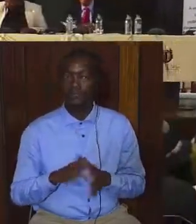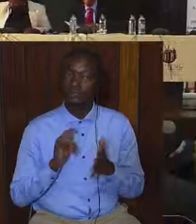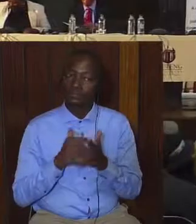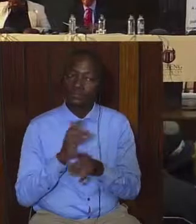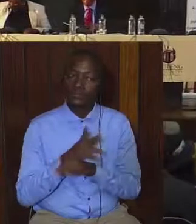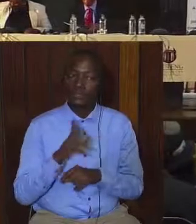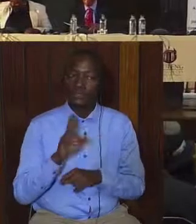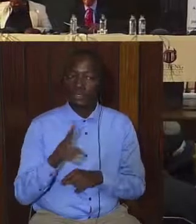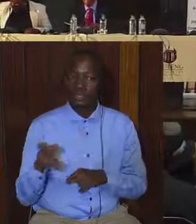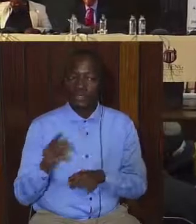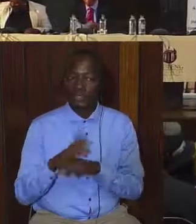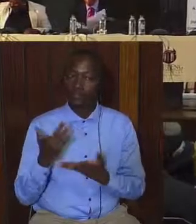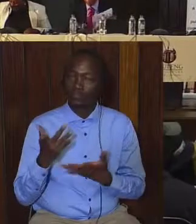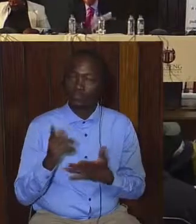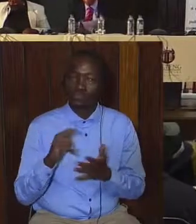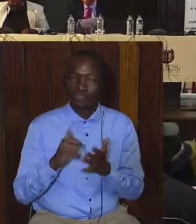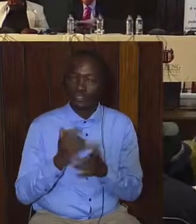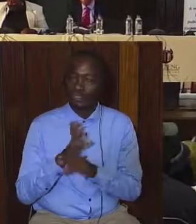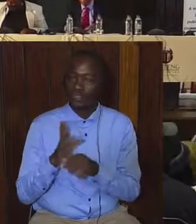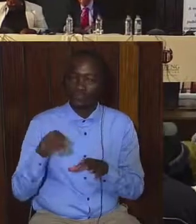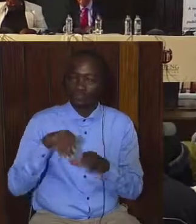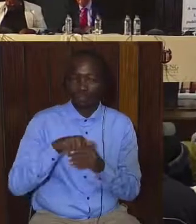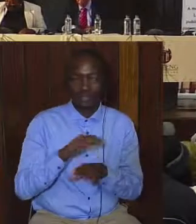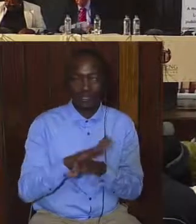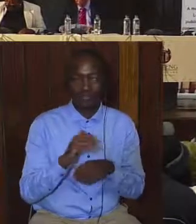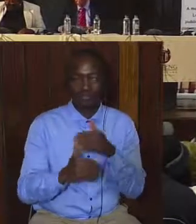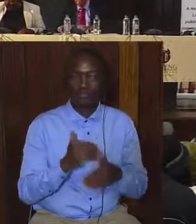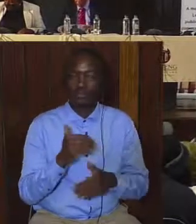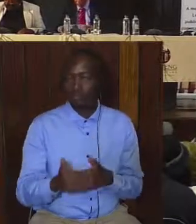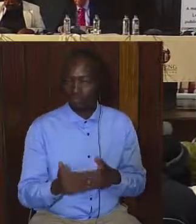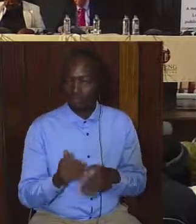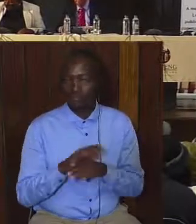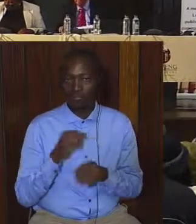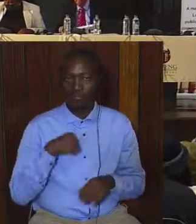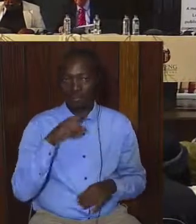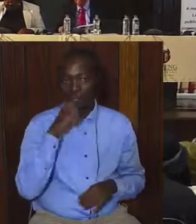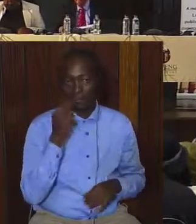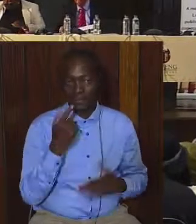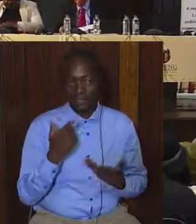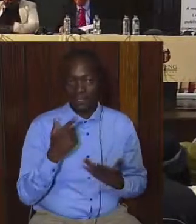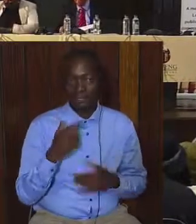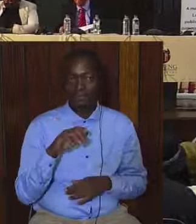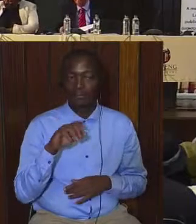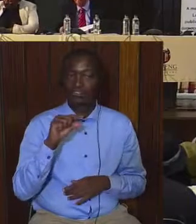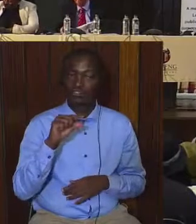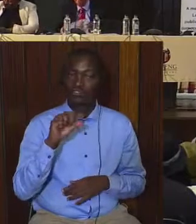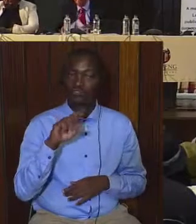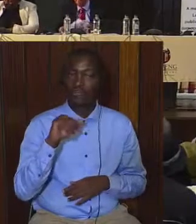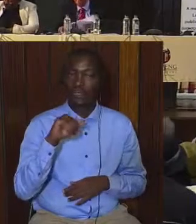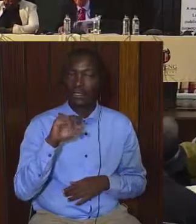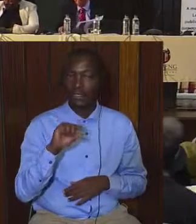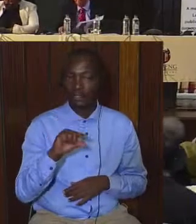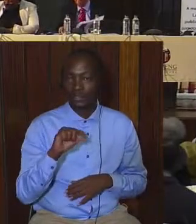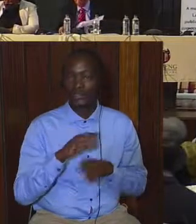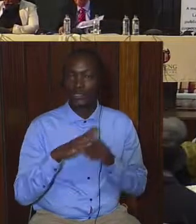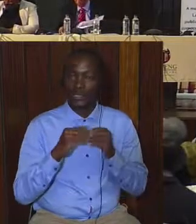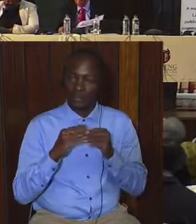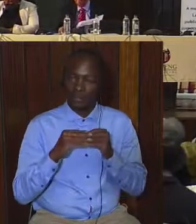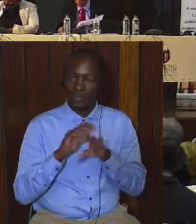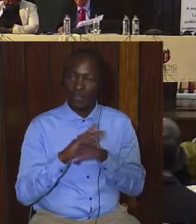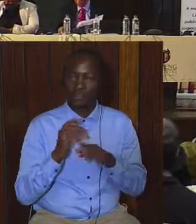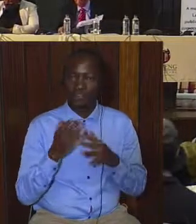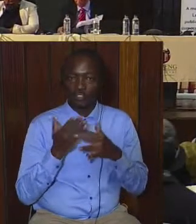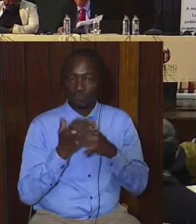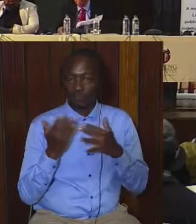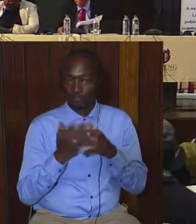Again, just for those who may have joined us while we're underway, my name is Greg Schneeman, and I'm a member of this portfolio committee